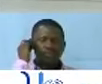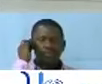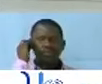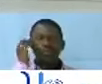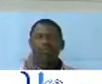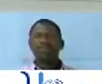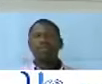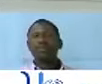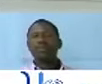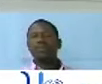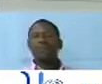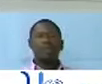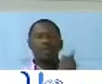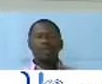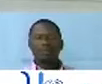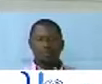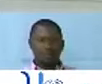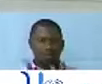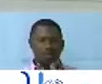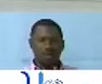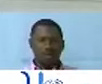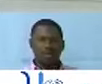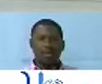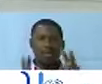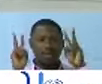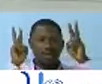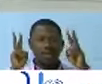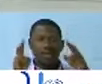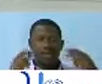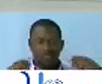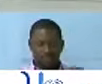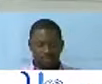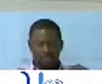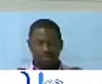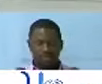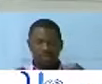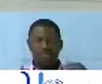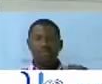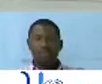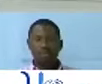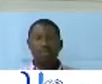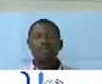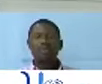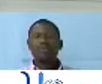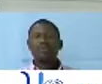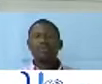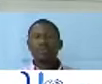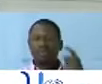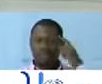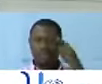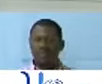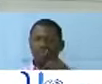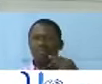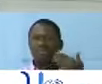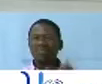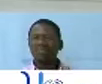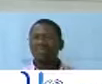in the manner he dressed, like, I think he wouldn't wear a suit.